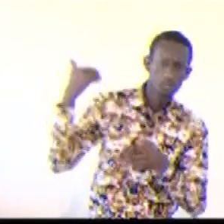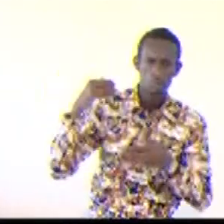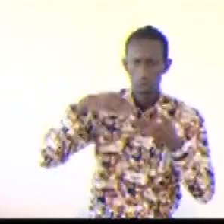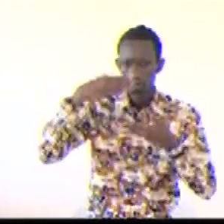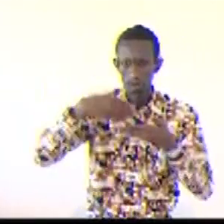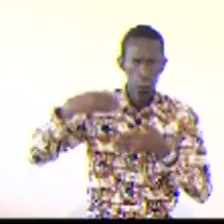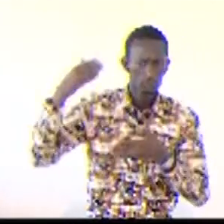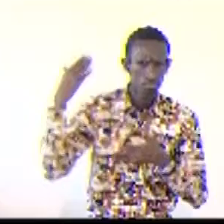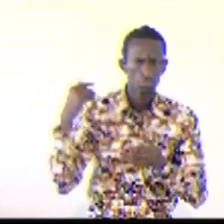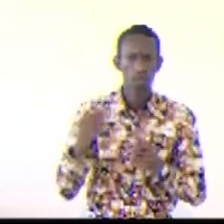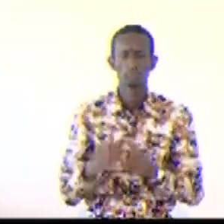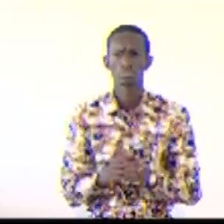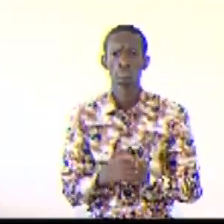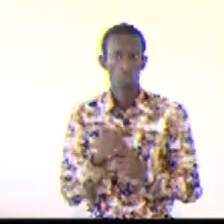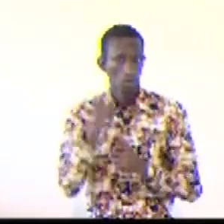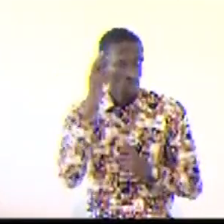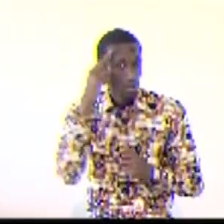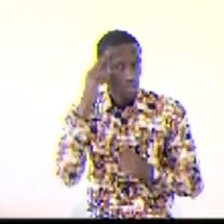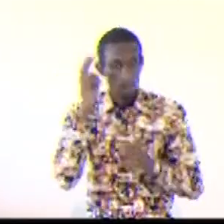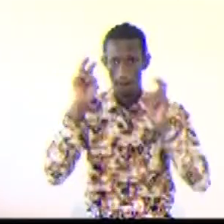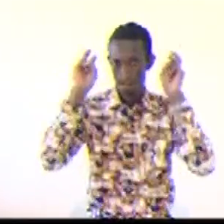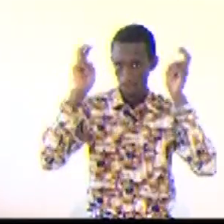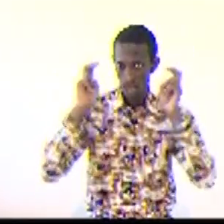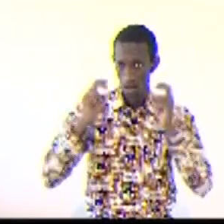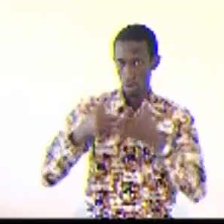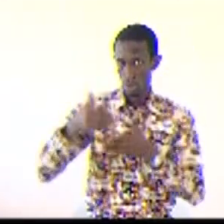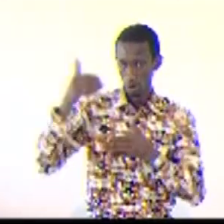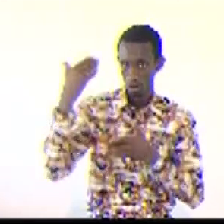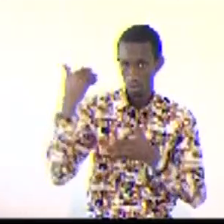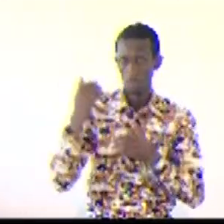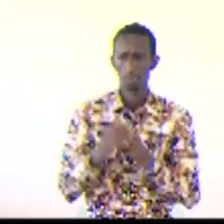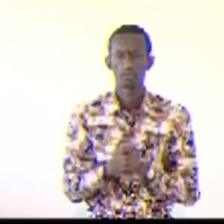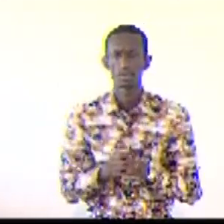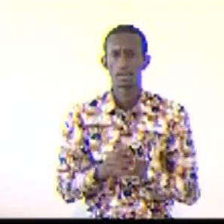unit, we had to define